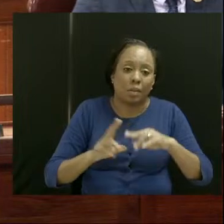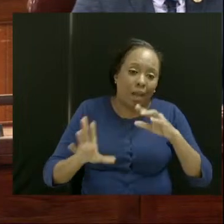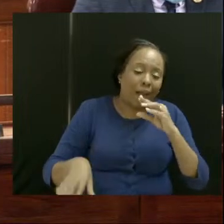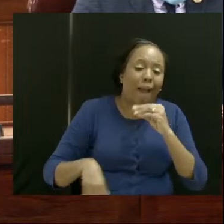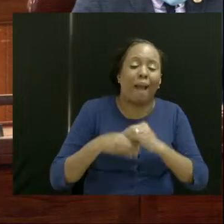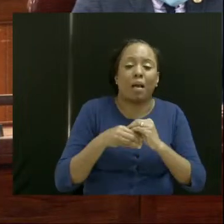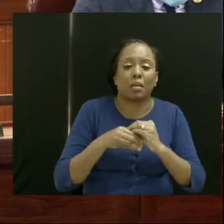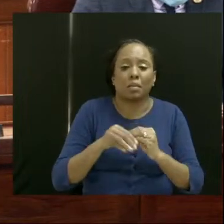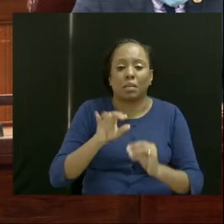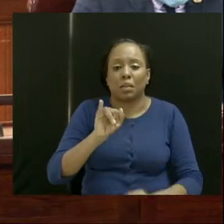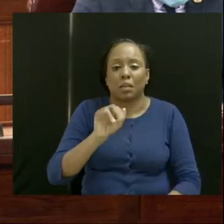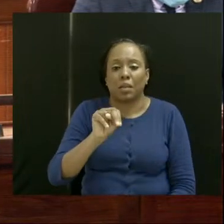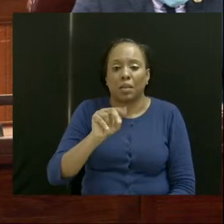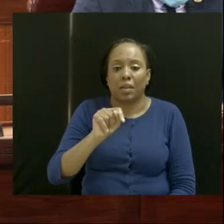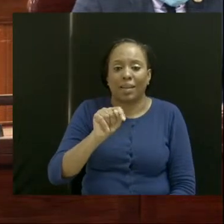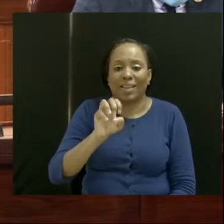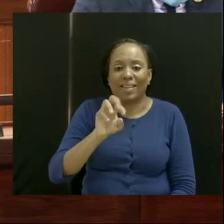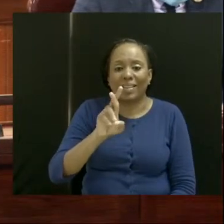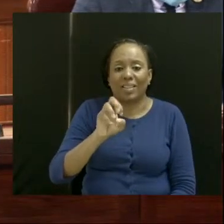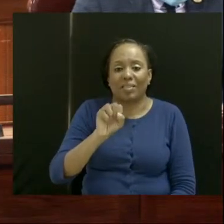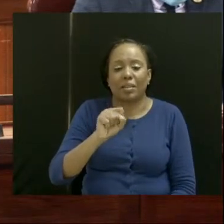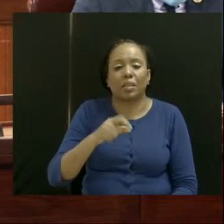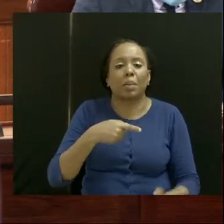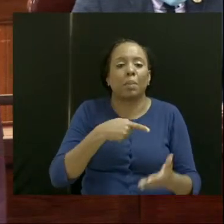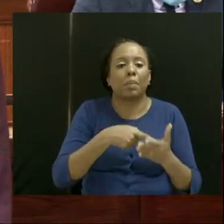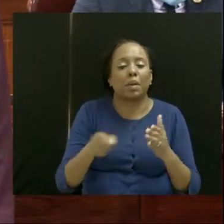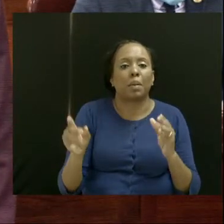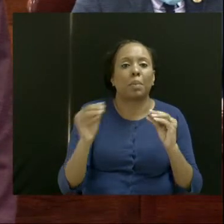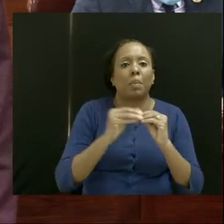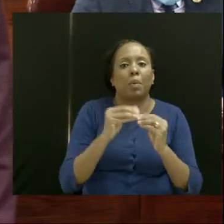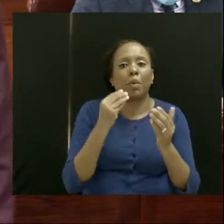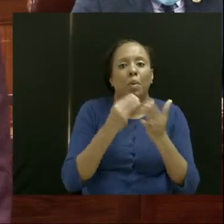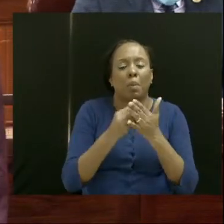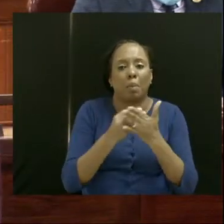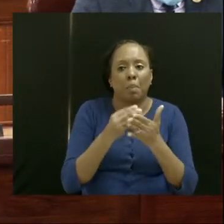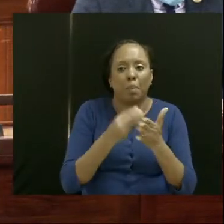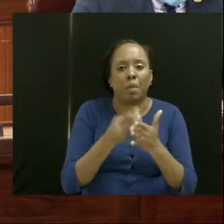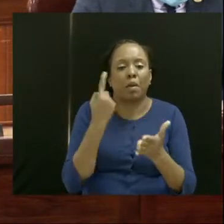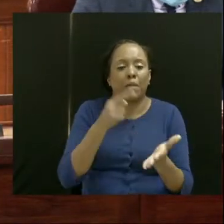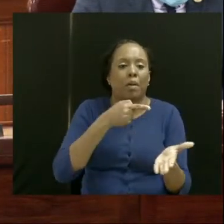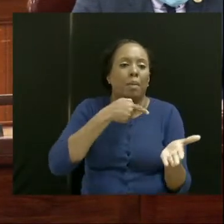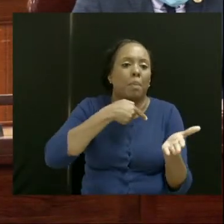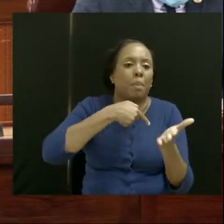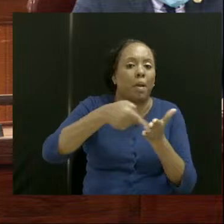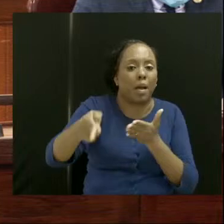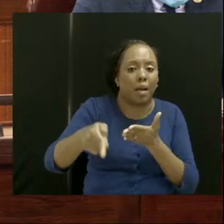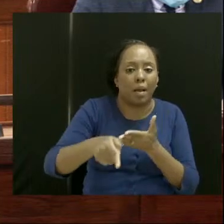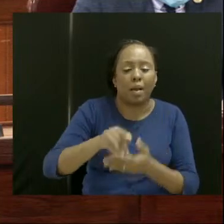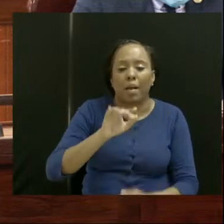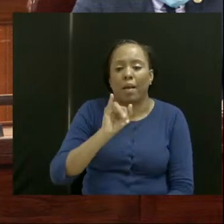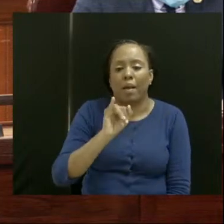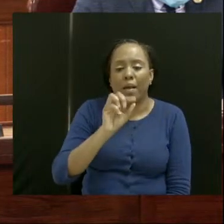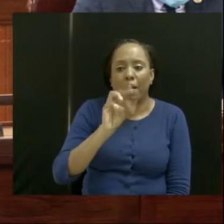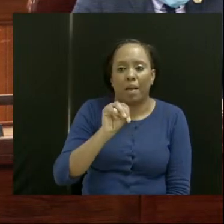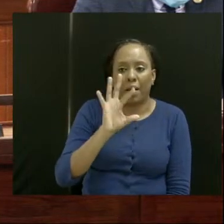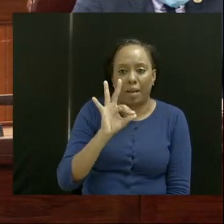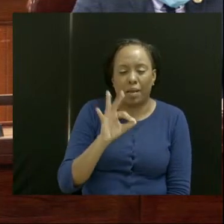And we will have to revert to higher levels of primary surplus, I